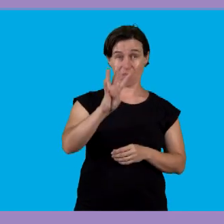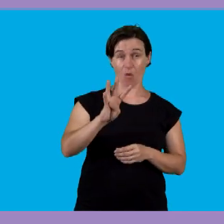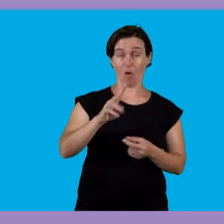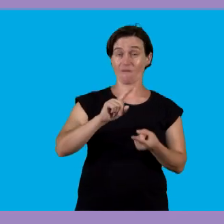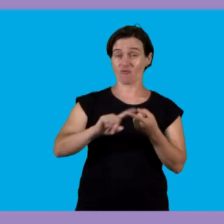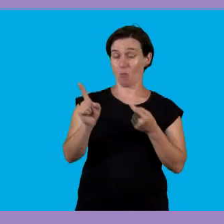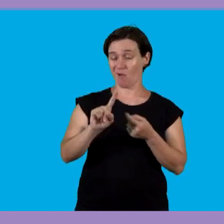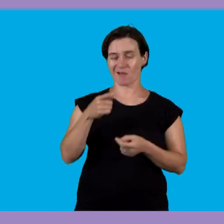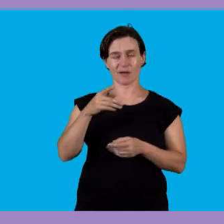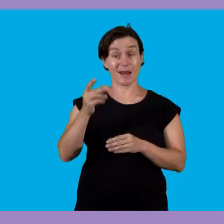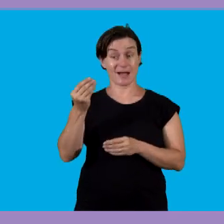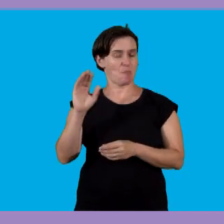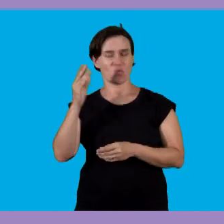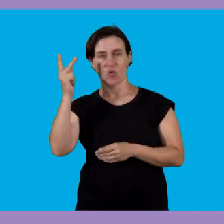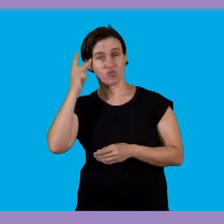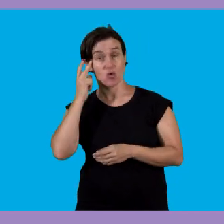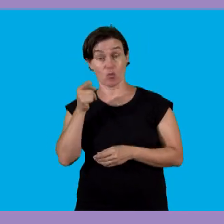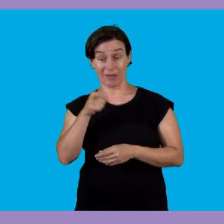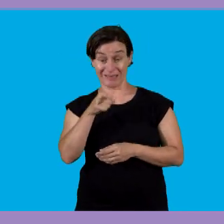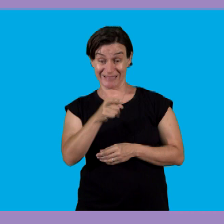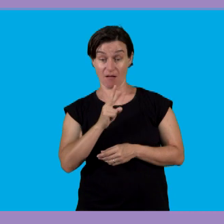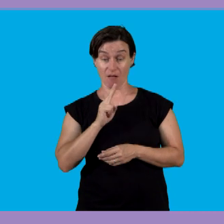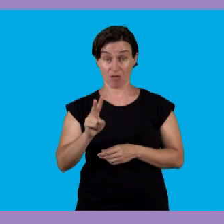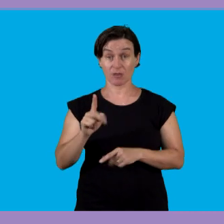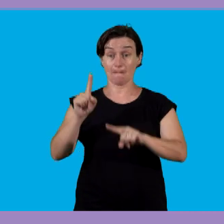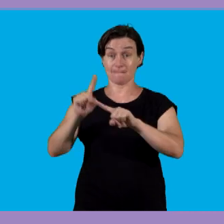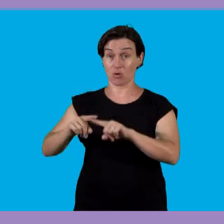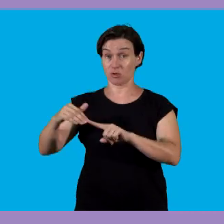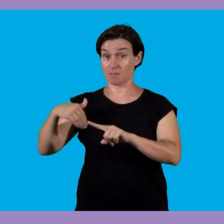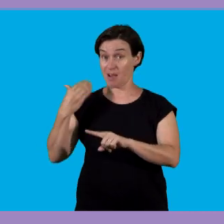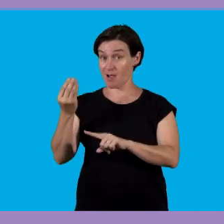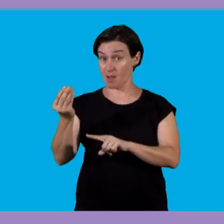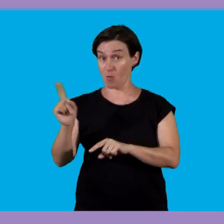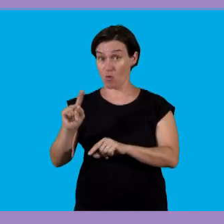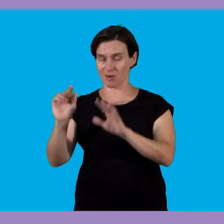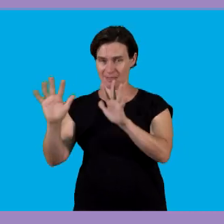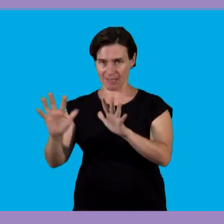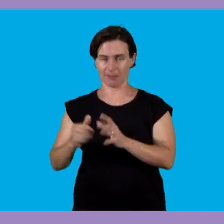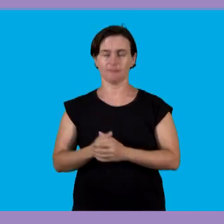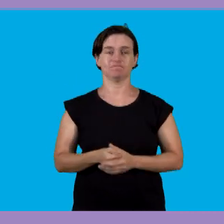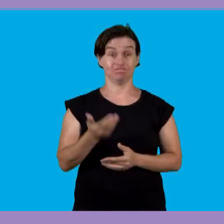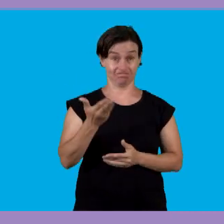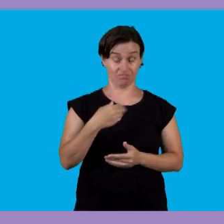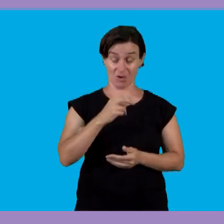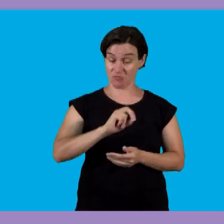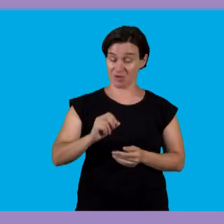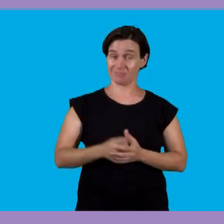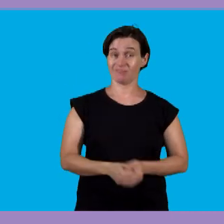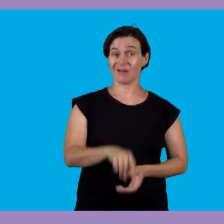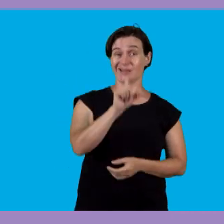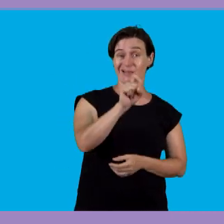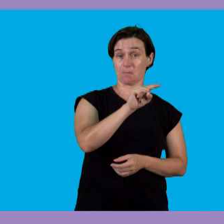an unknown number and then multiply the answer by 10. So from this unknown number, we are going